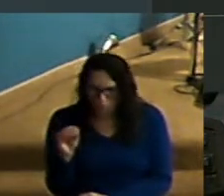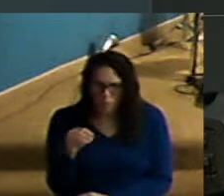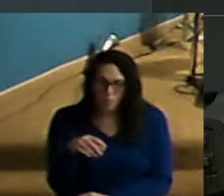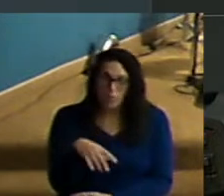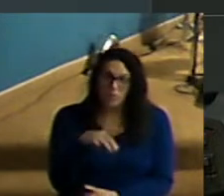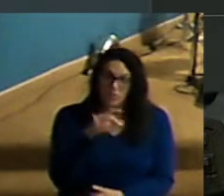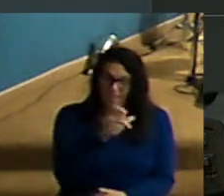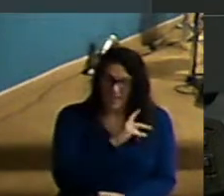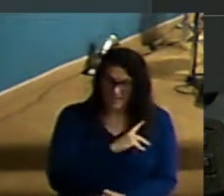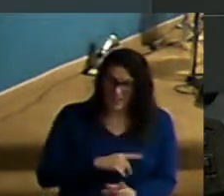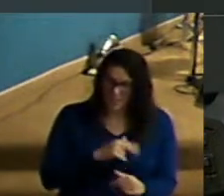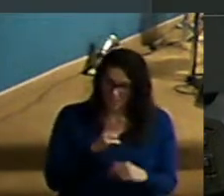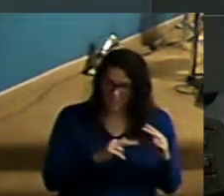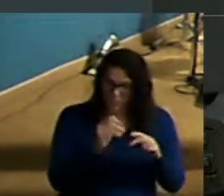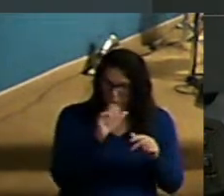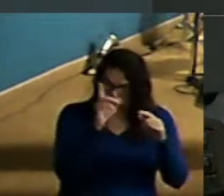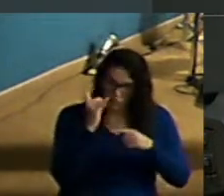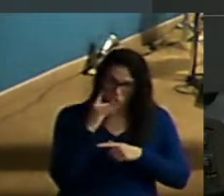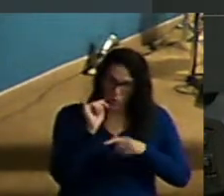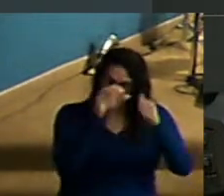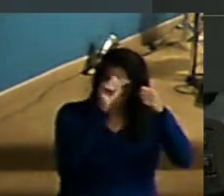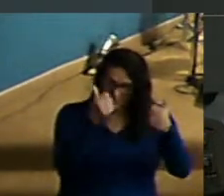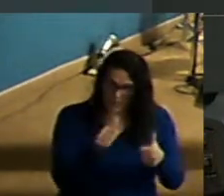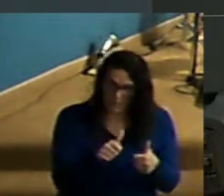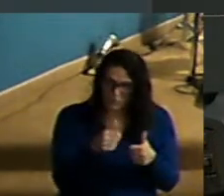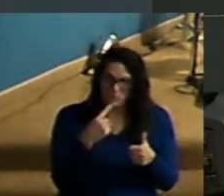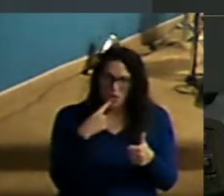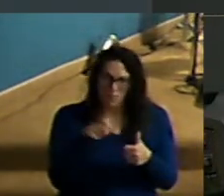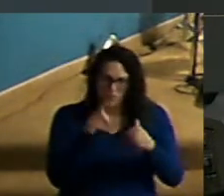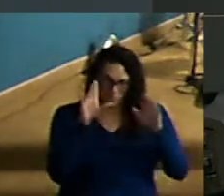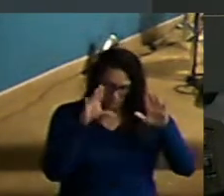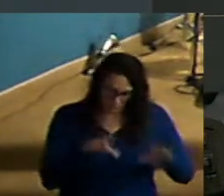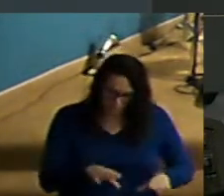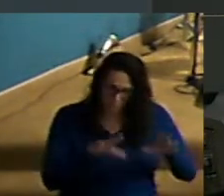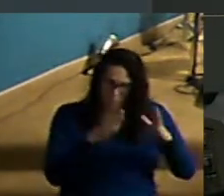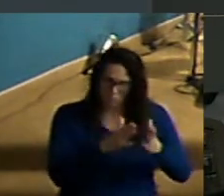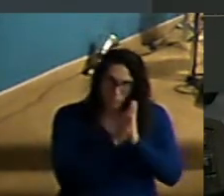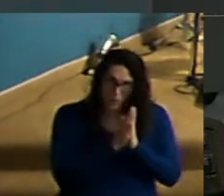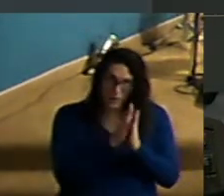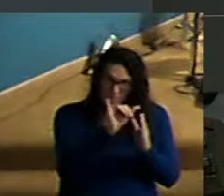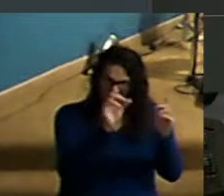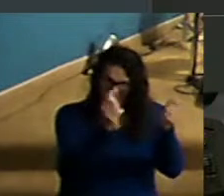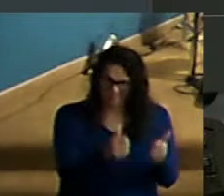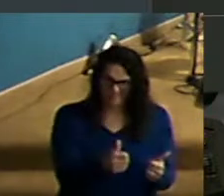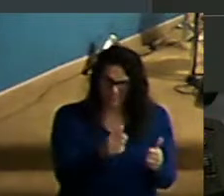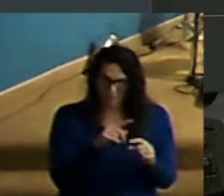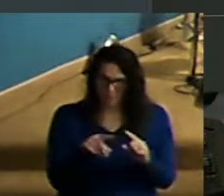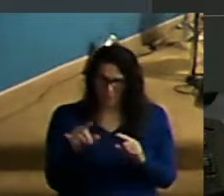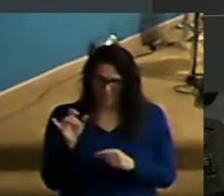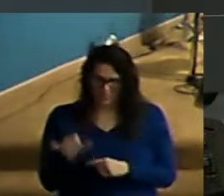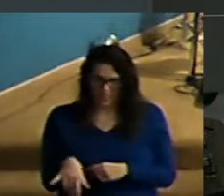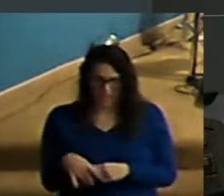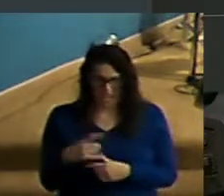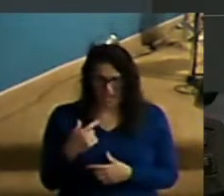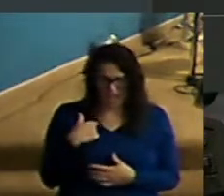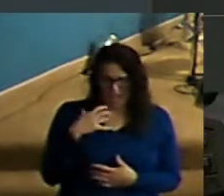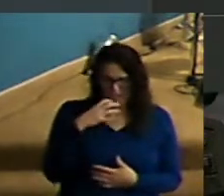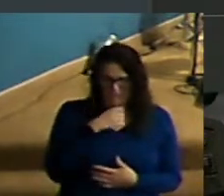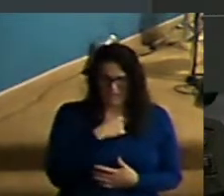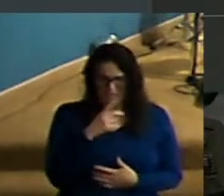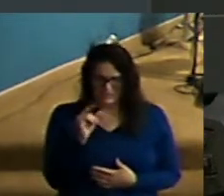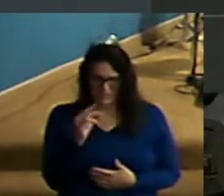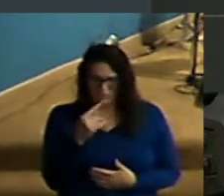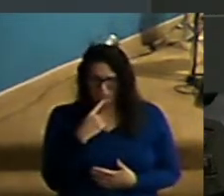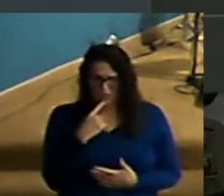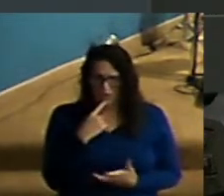down to the image. So that's something you must do. This one, Daniel could have, I guess, tried to skate around and say, well, I just